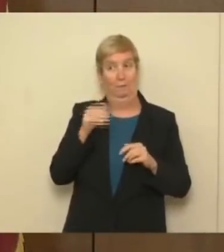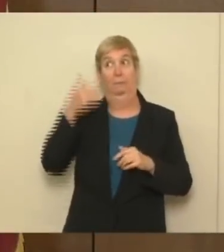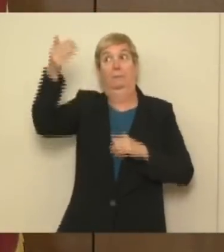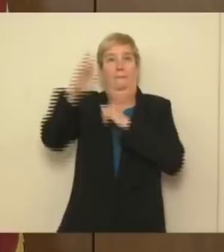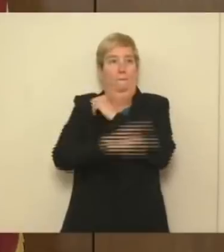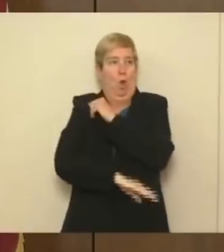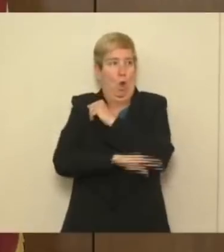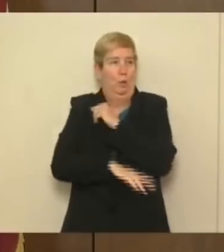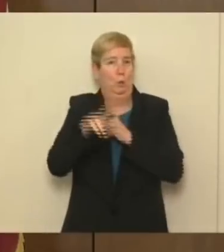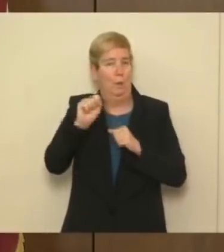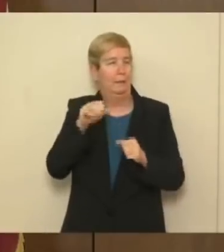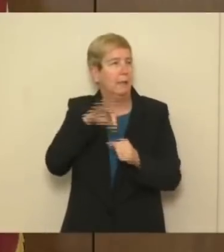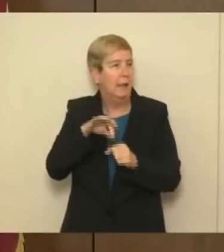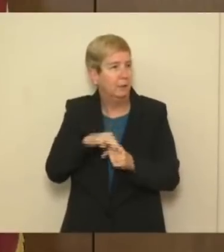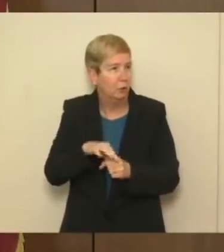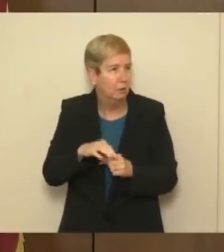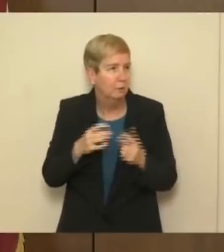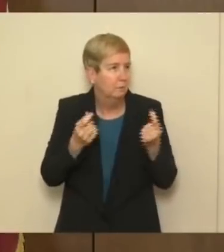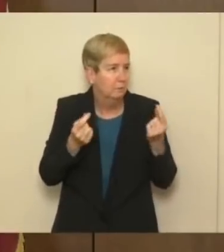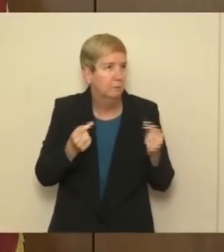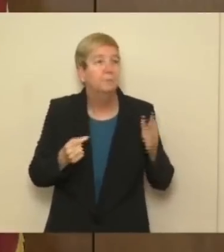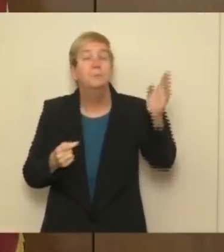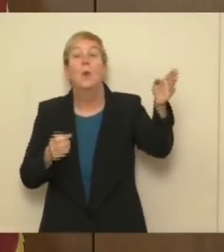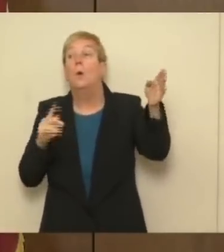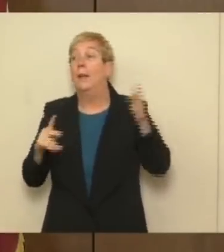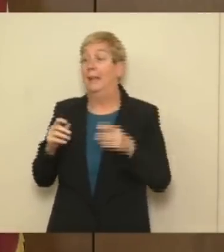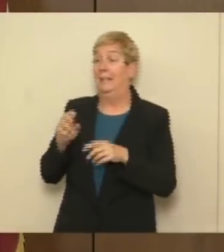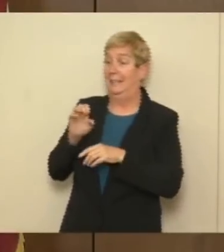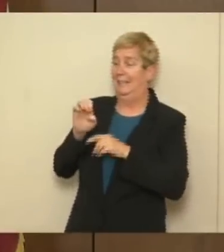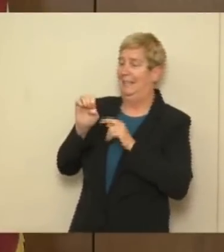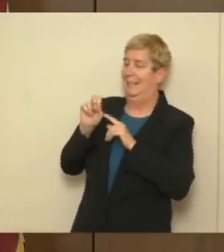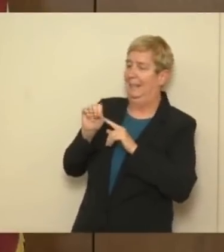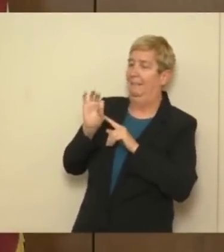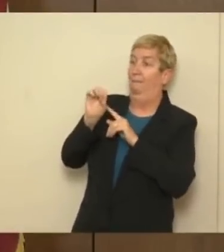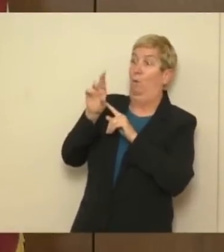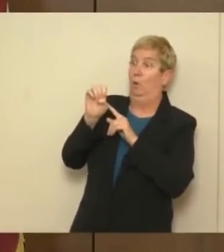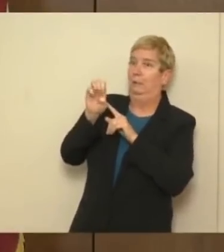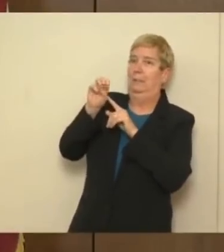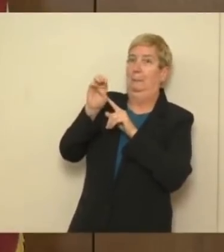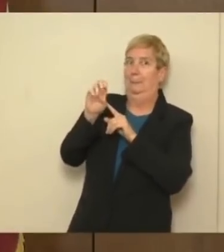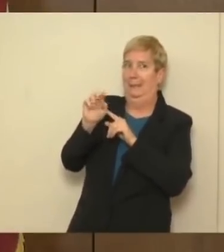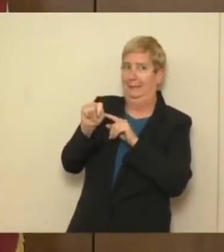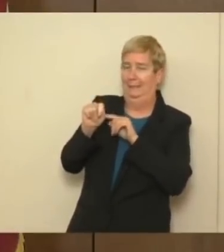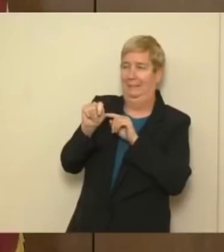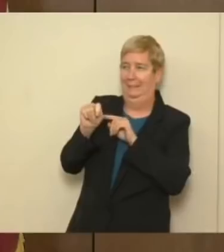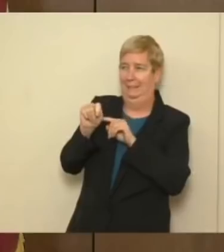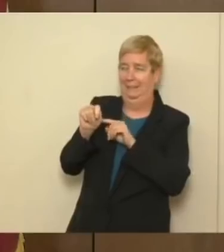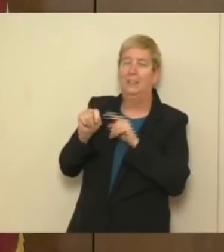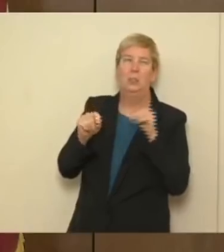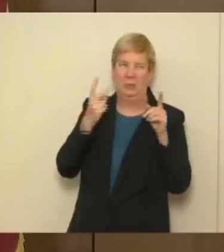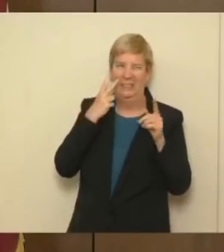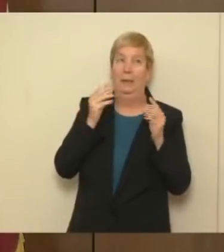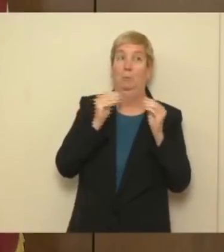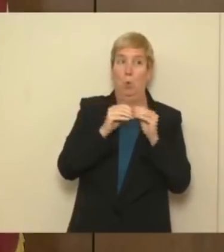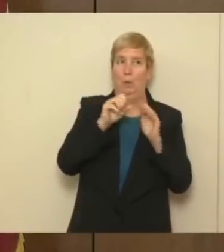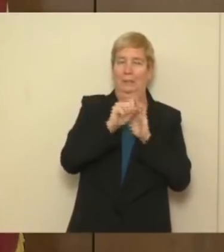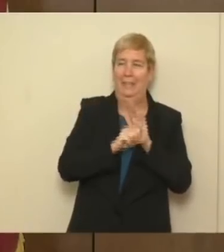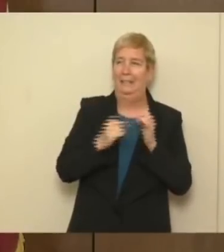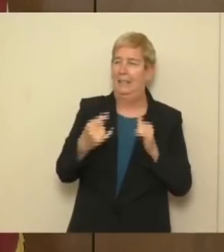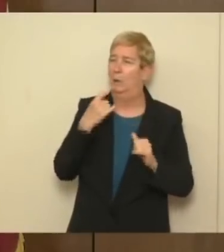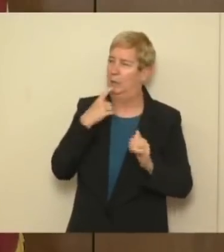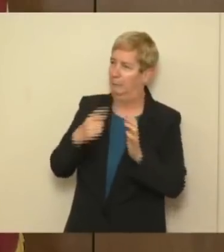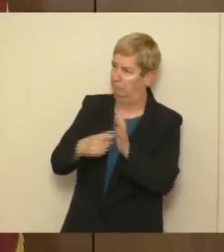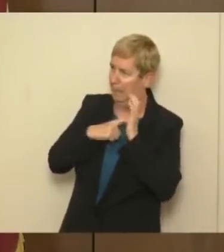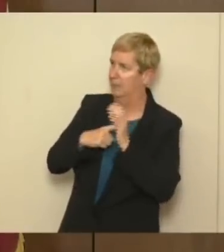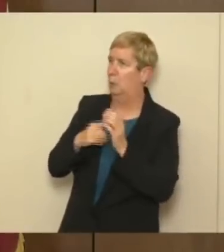So enforcement's tricky. I mean, the easiest way to enforce masks, and you're seeing more states go to mandatory masks and more states